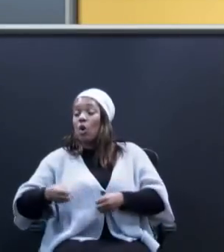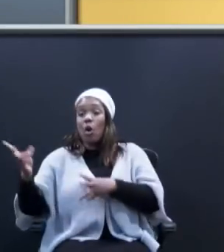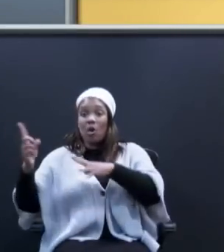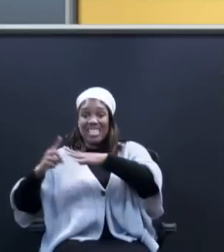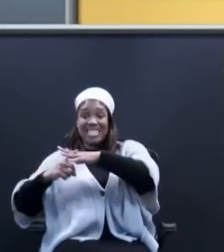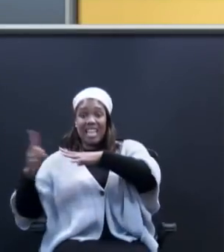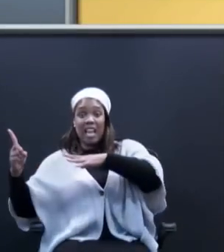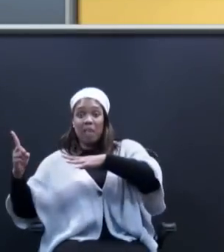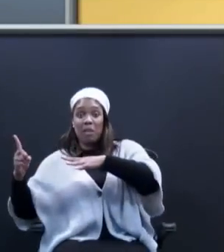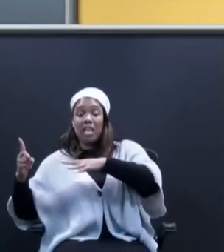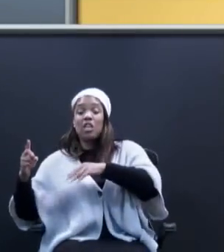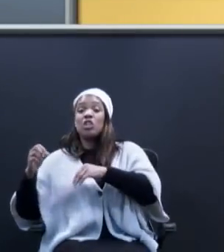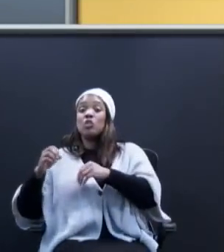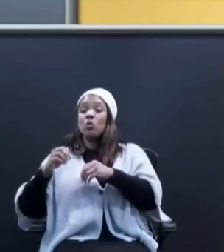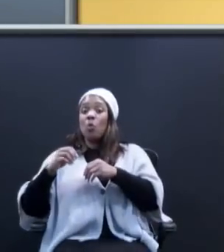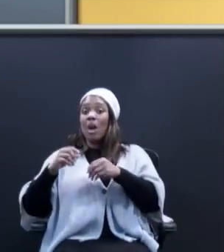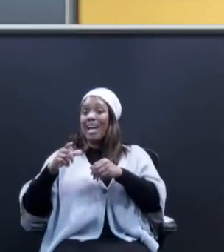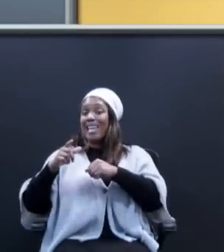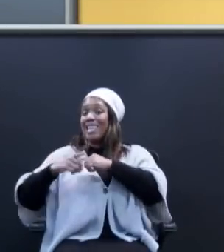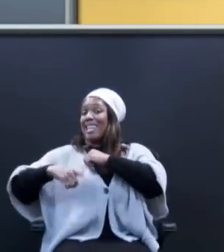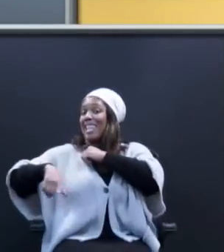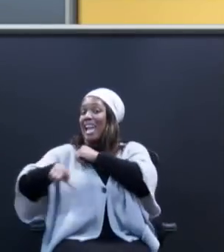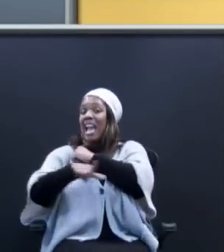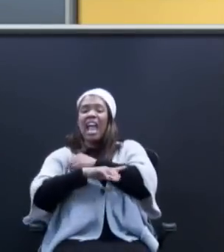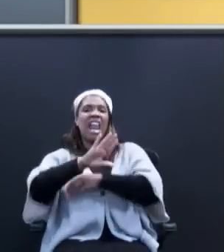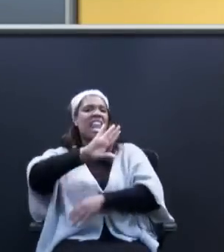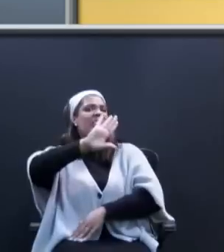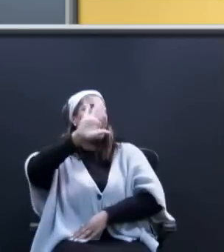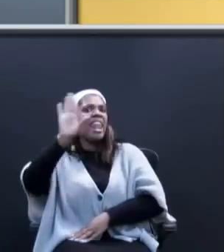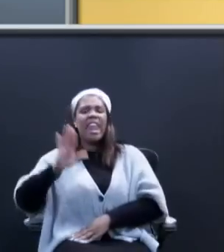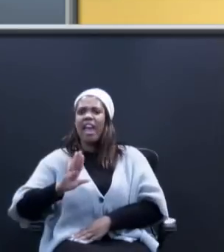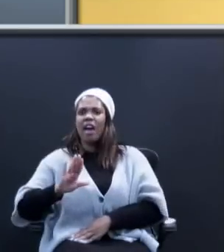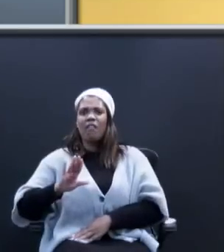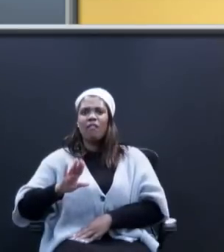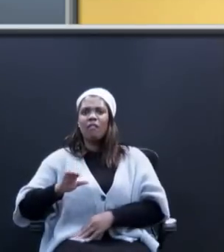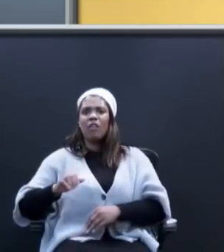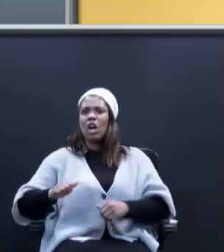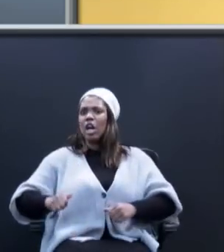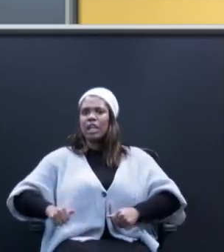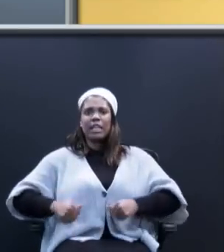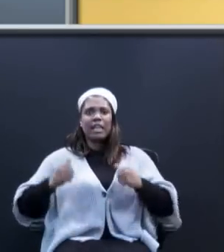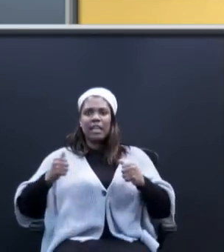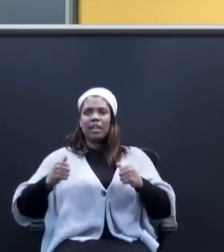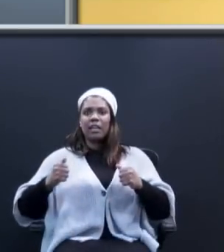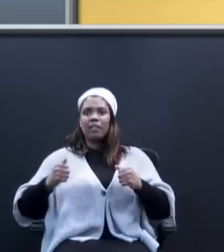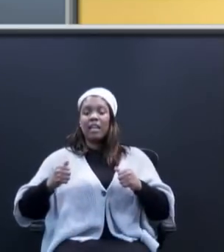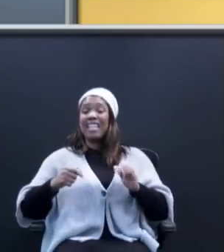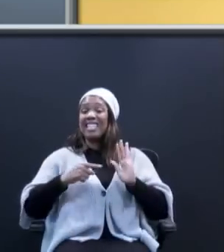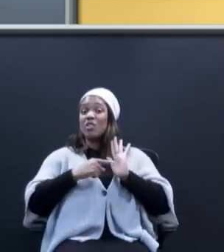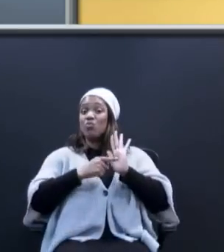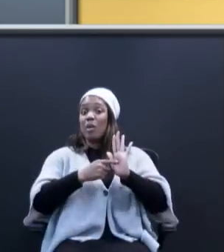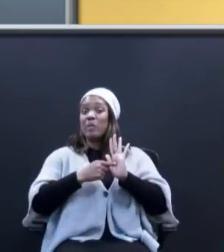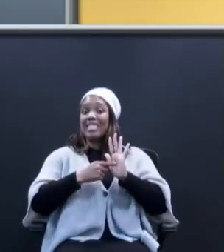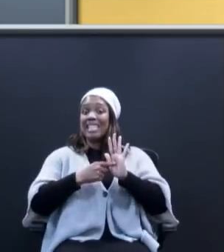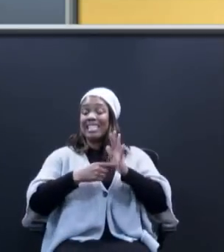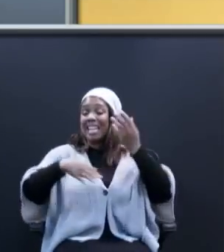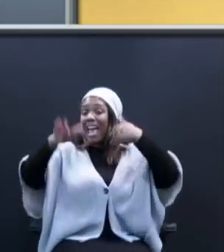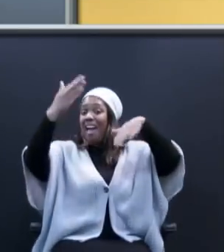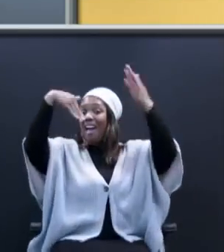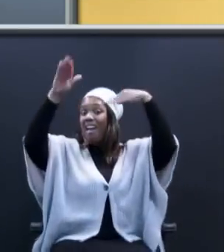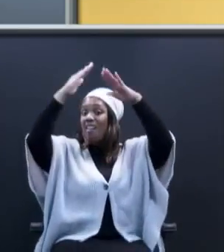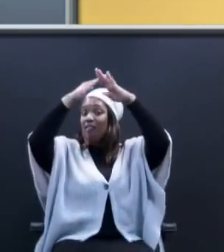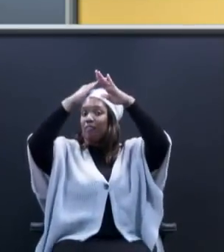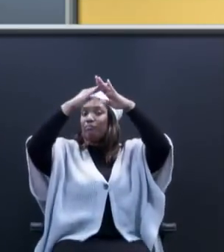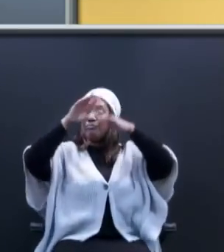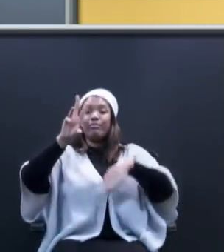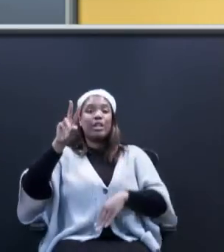go into the wilderness. Now, what does this mean, land uninhabited? That represents heaven, sister and brother. You ain't no man ever